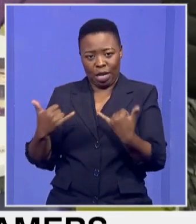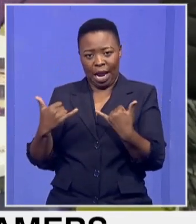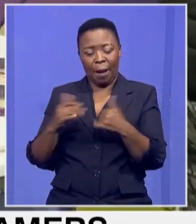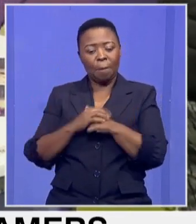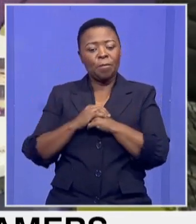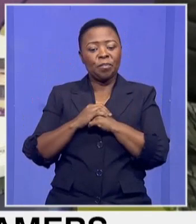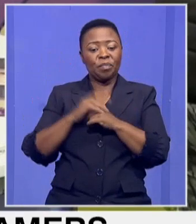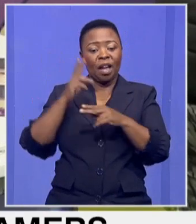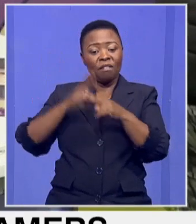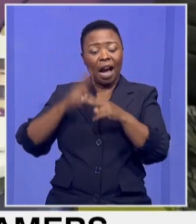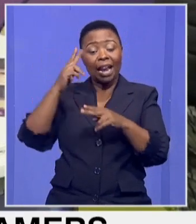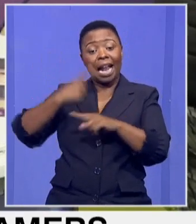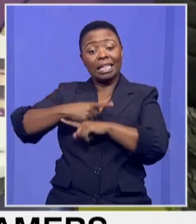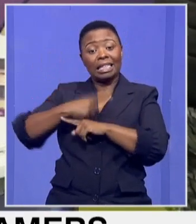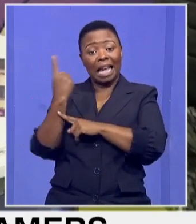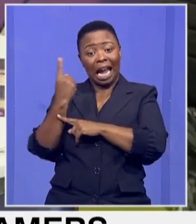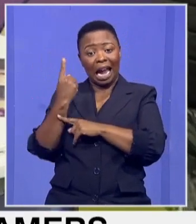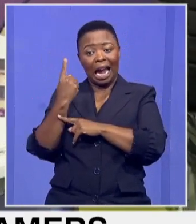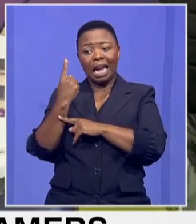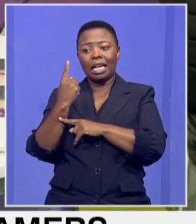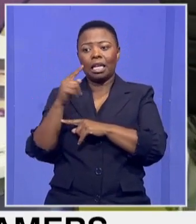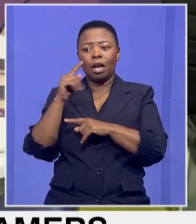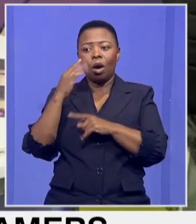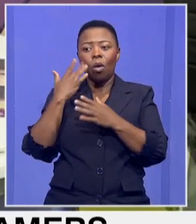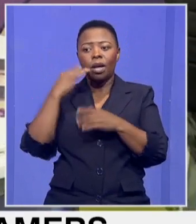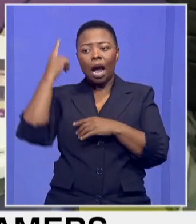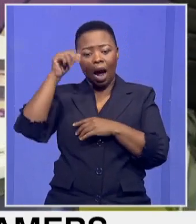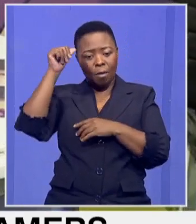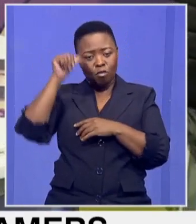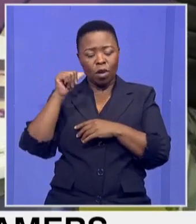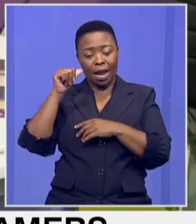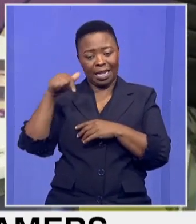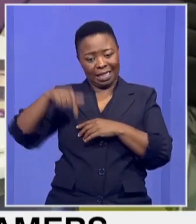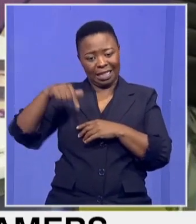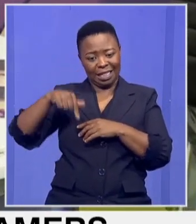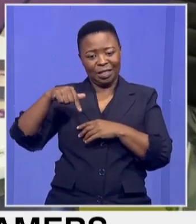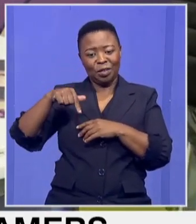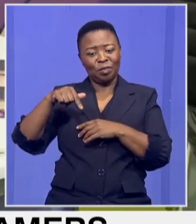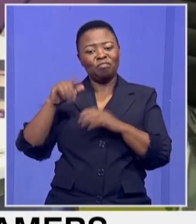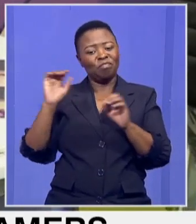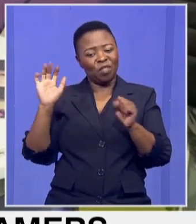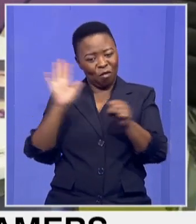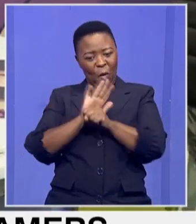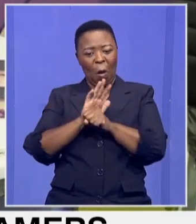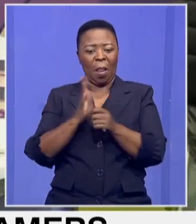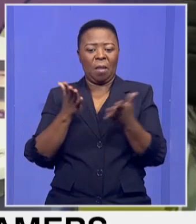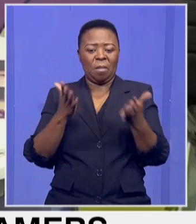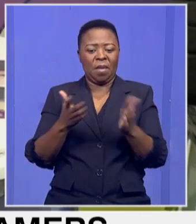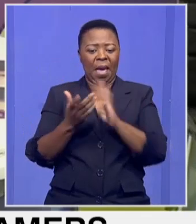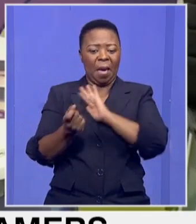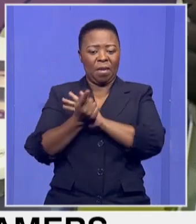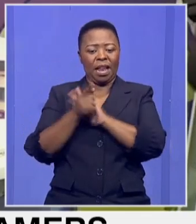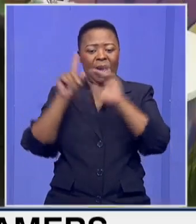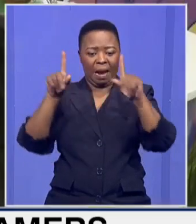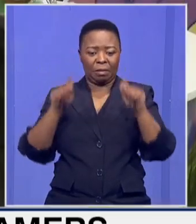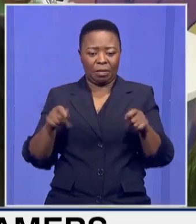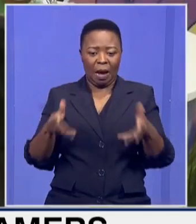final day of the inaugural, if one can call it that, fully fledged Comic-Con taking place here in Cape Town.